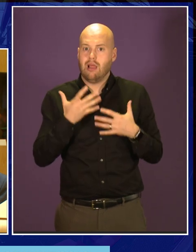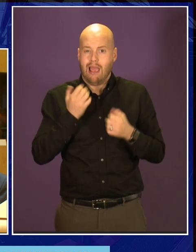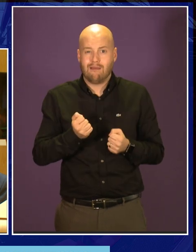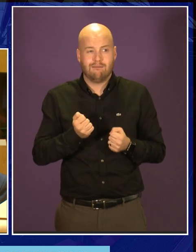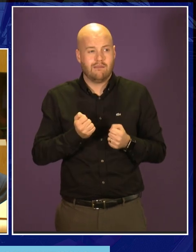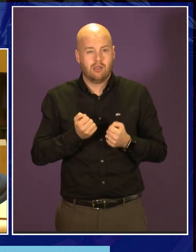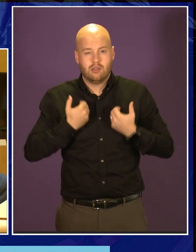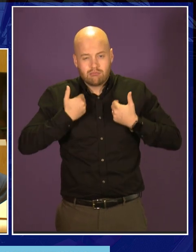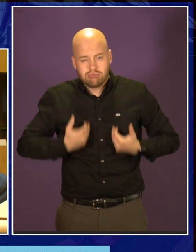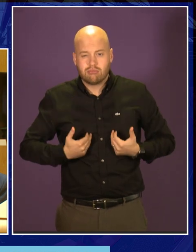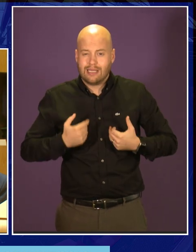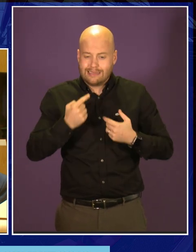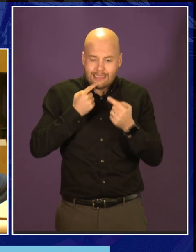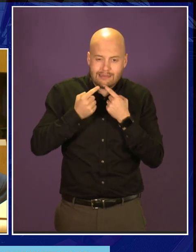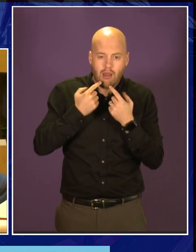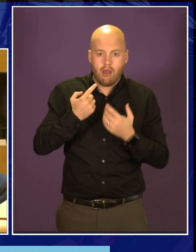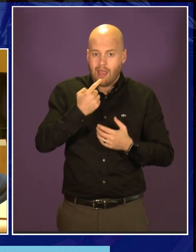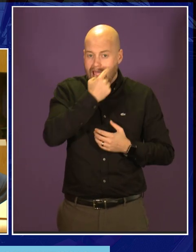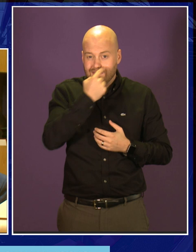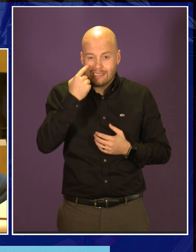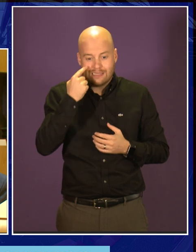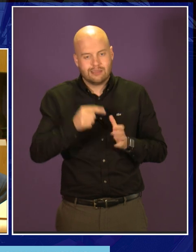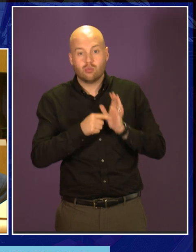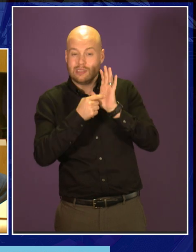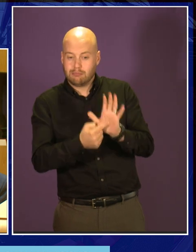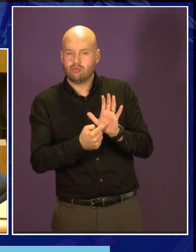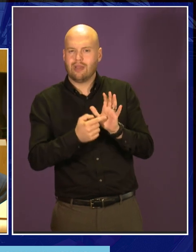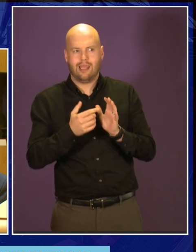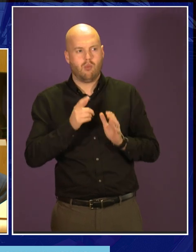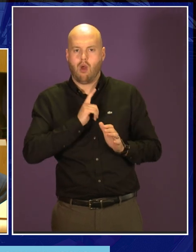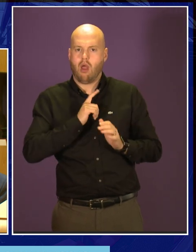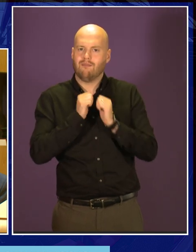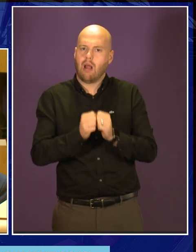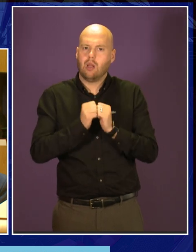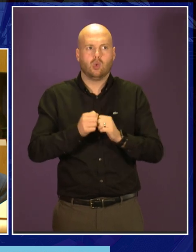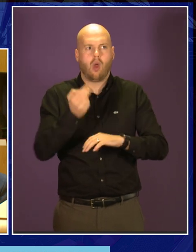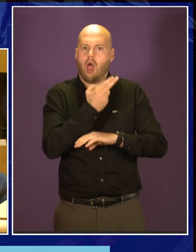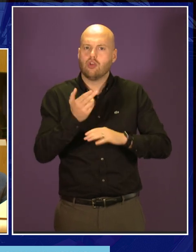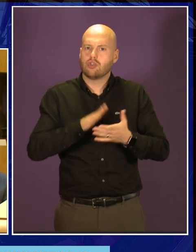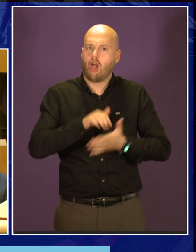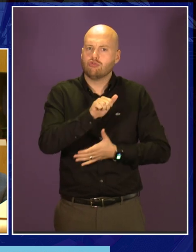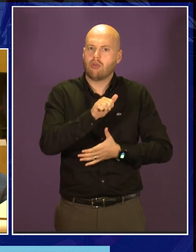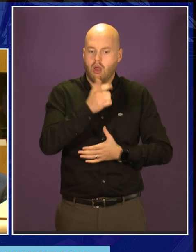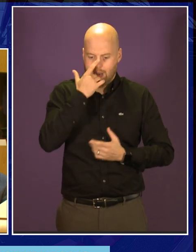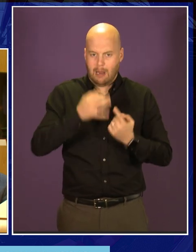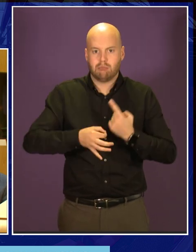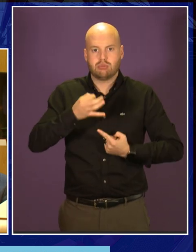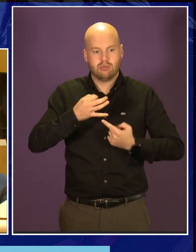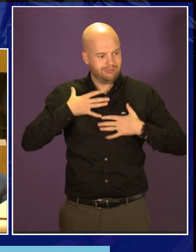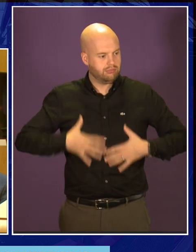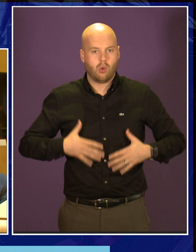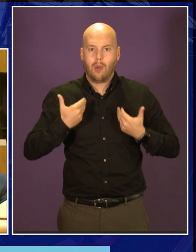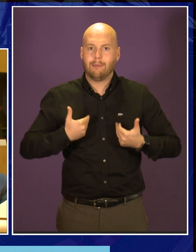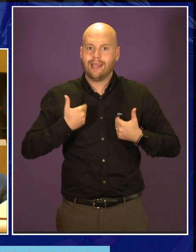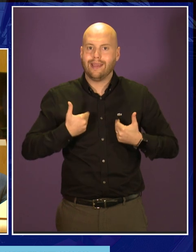data and evidence base to demonstrate the value of arts and culture to health and well-being. And that's across a wide range of